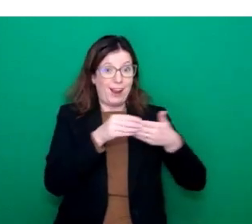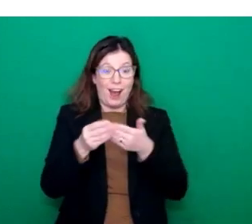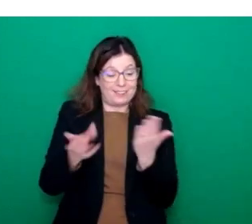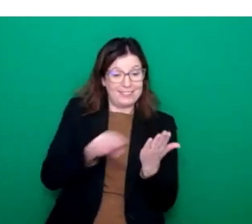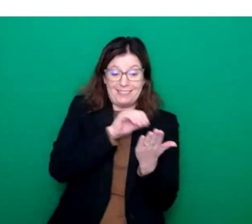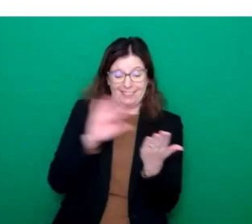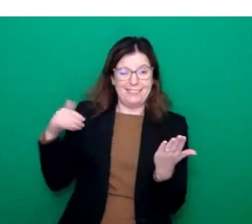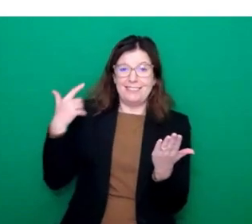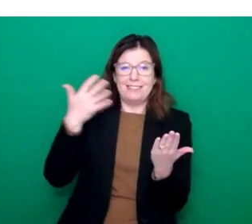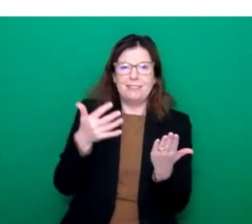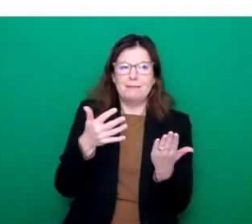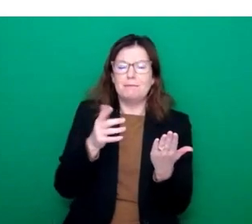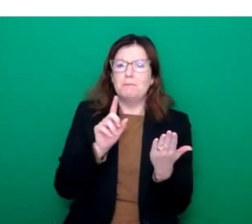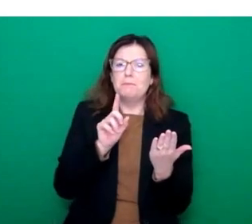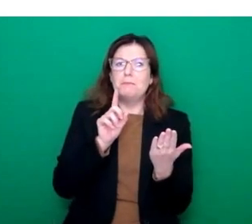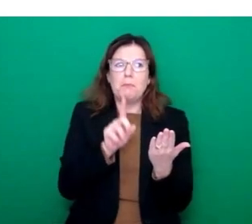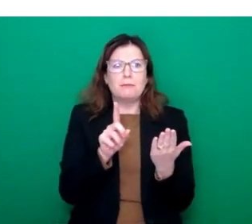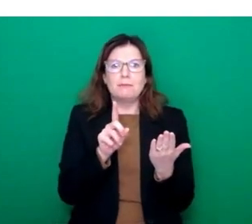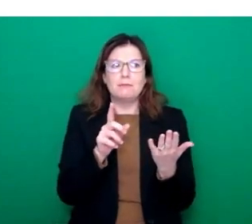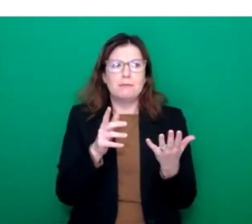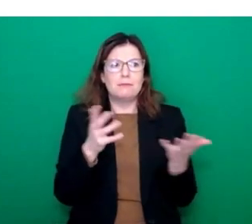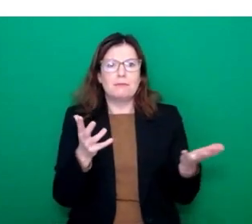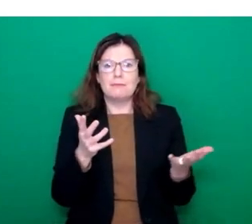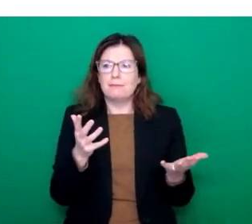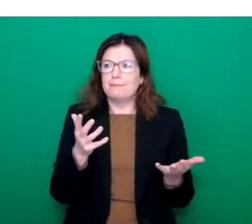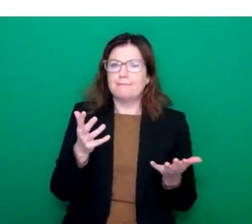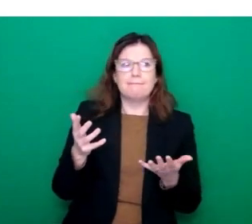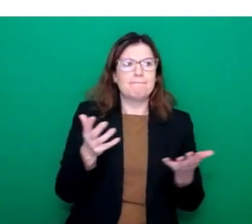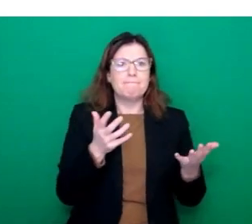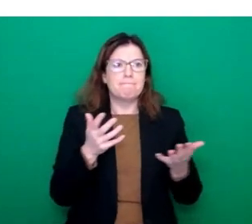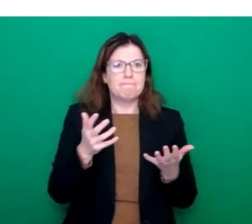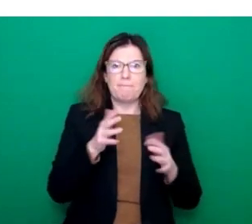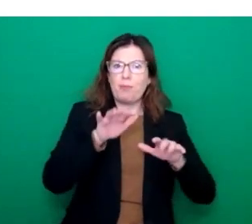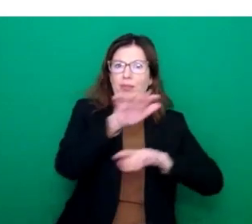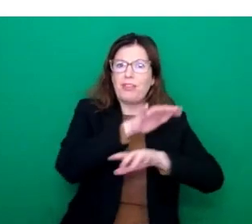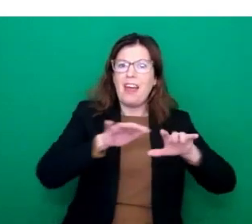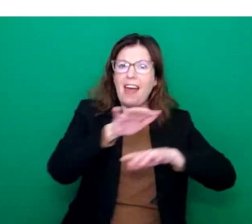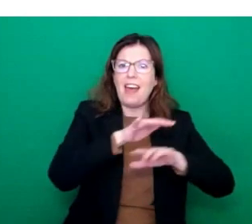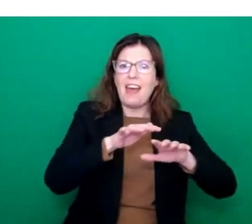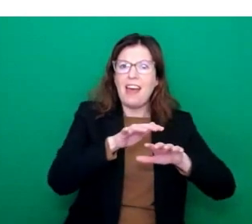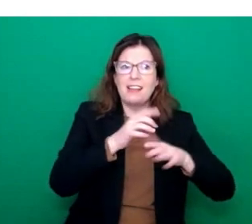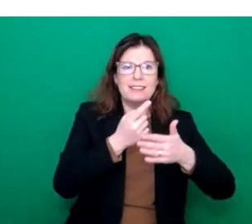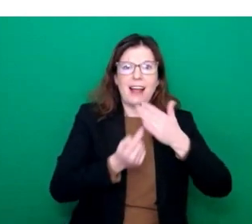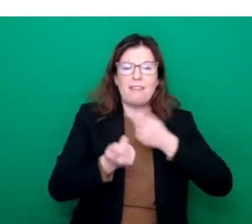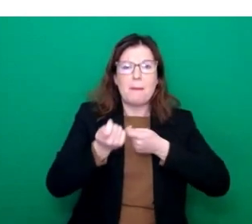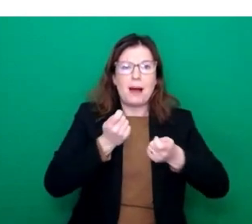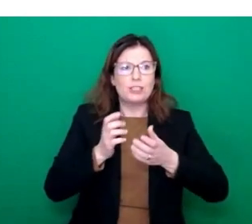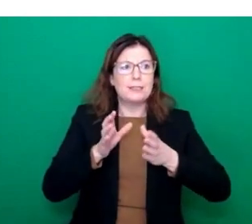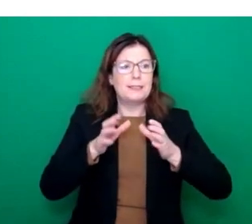years, but the roles are actually less described and less common than in, say, self-management teams in persistent